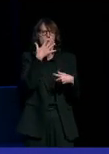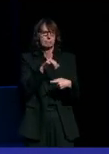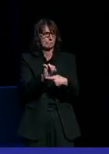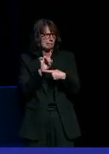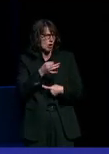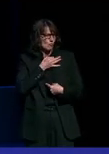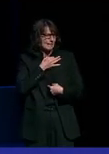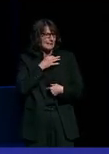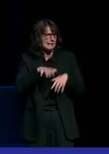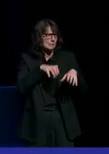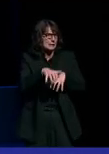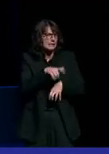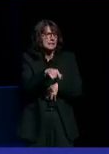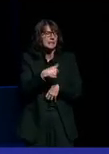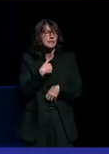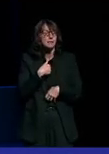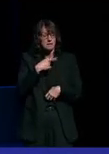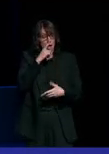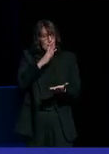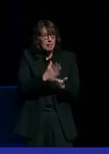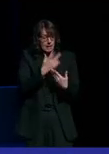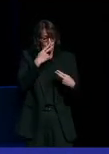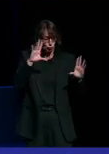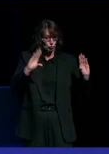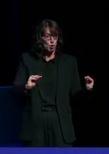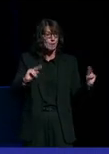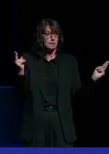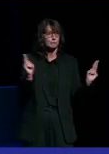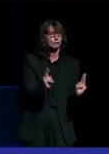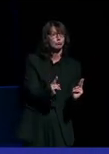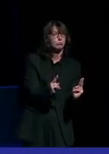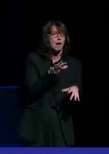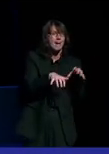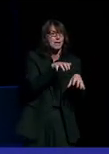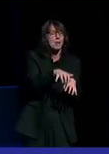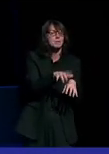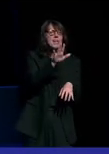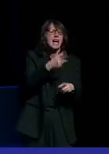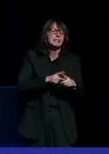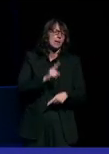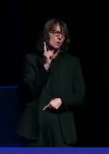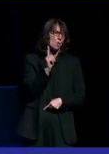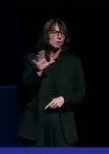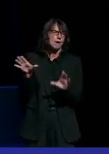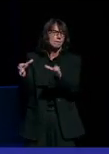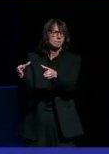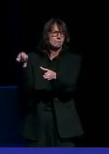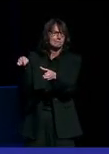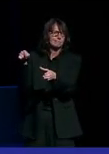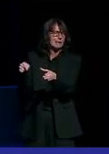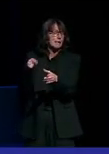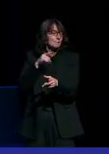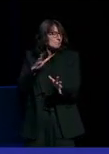you, I believe in halting the decline. Except, I should say, my friends, for the decline of the